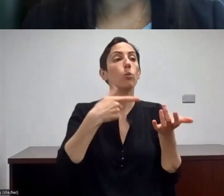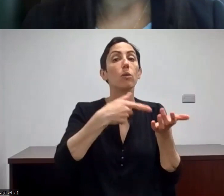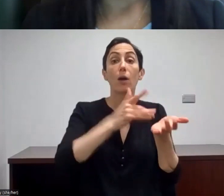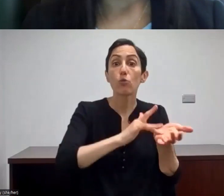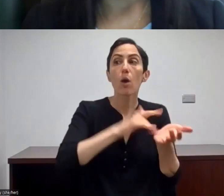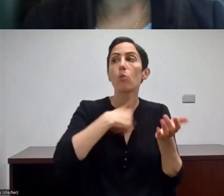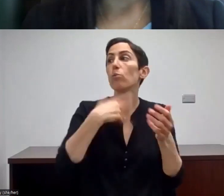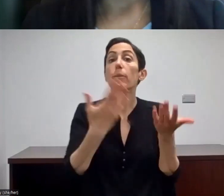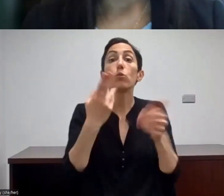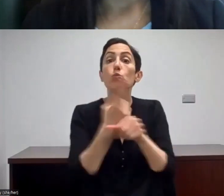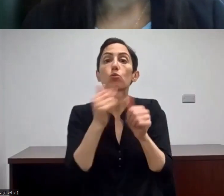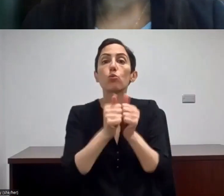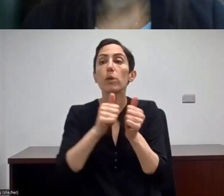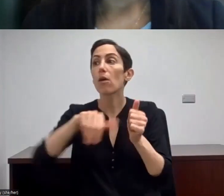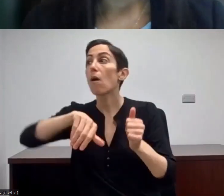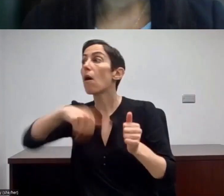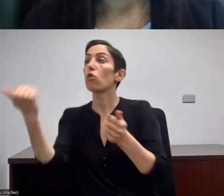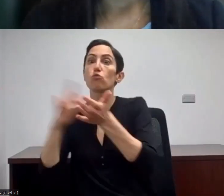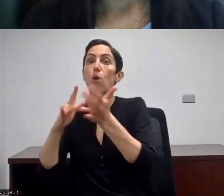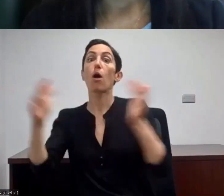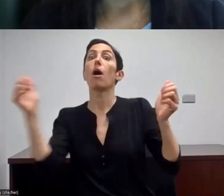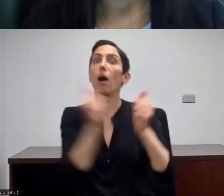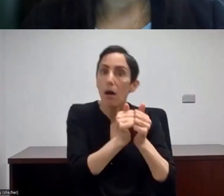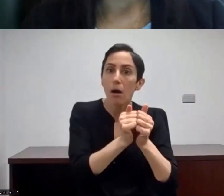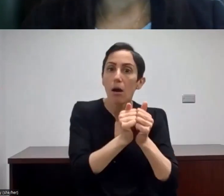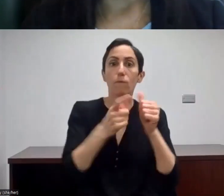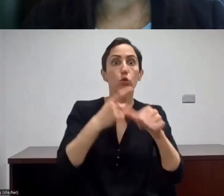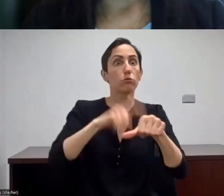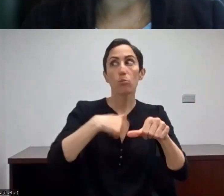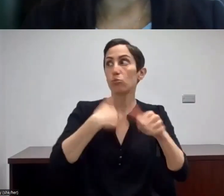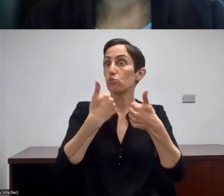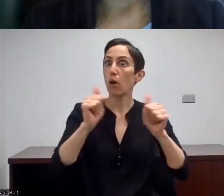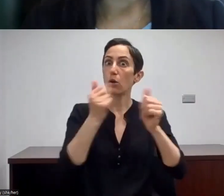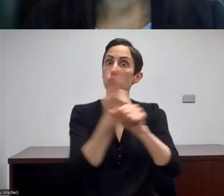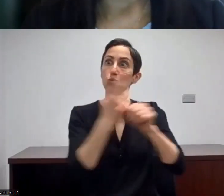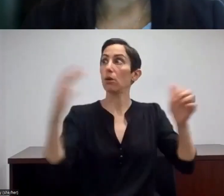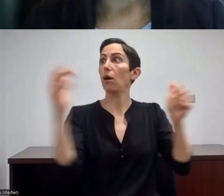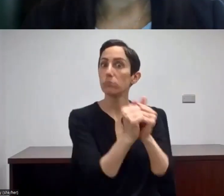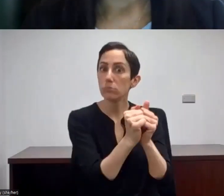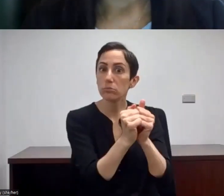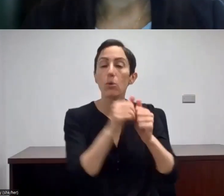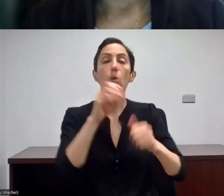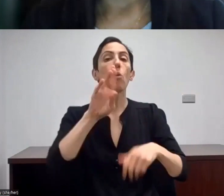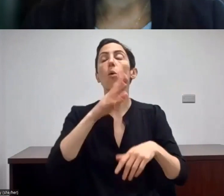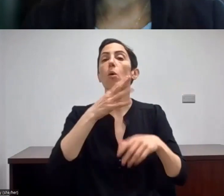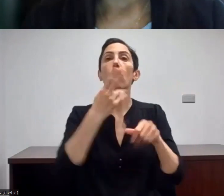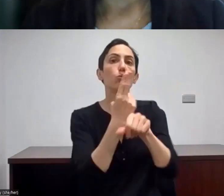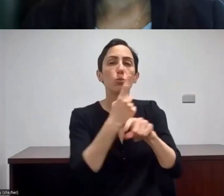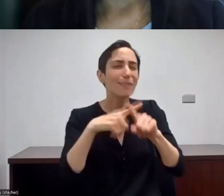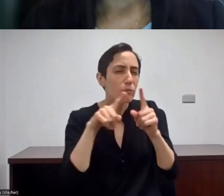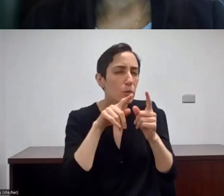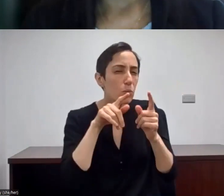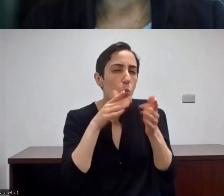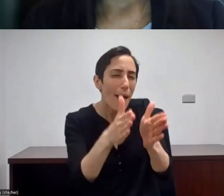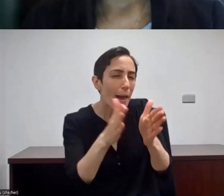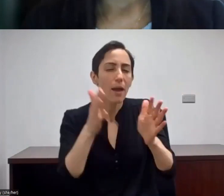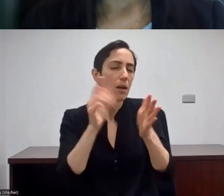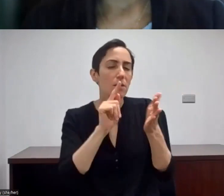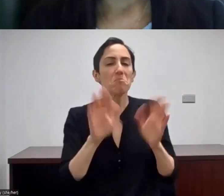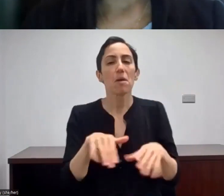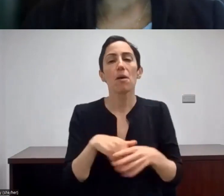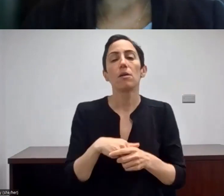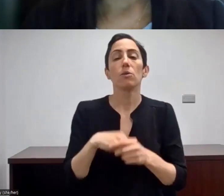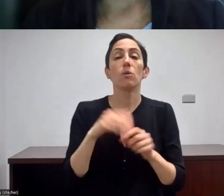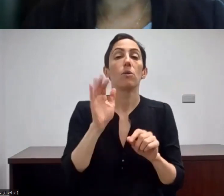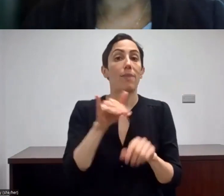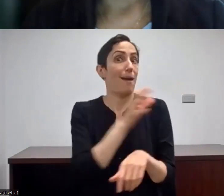different ways. And so those clinical trials are very much available through oncologists at Wilmot. If you have